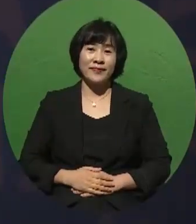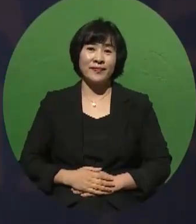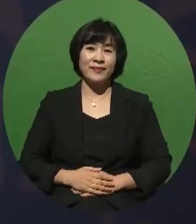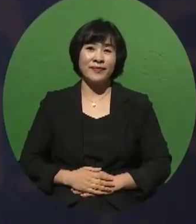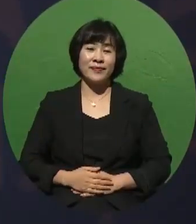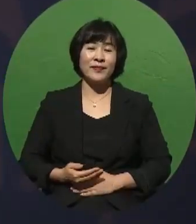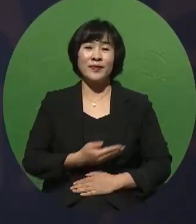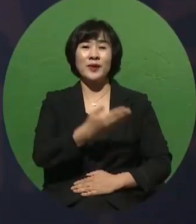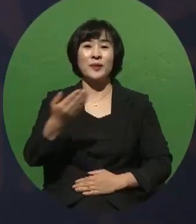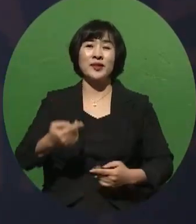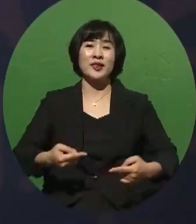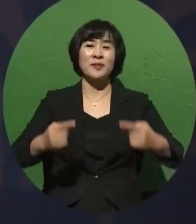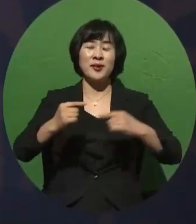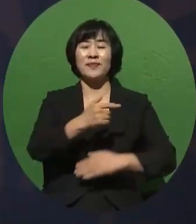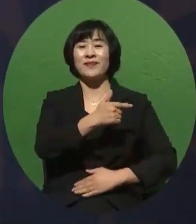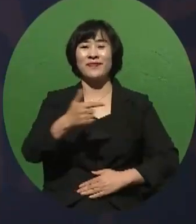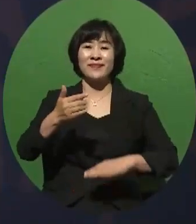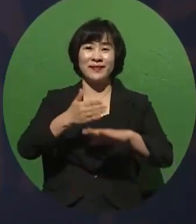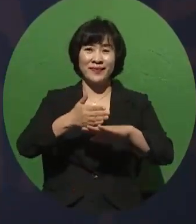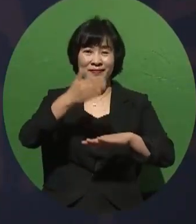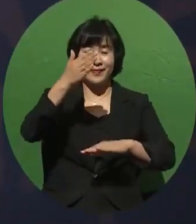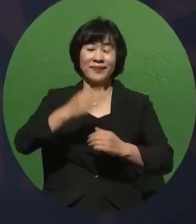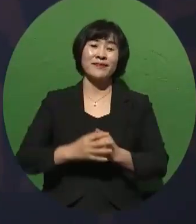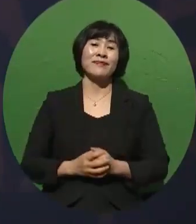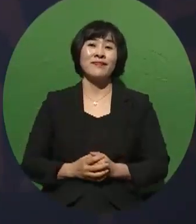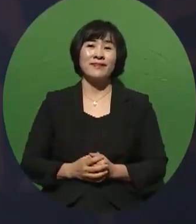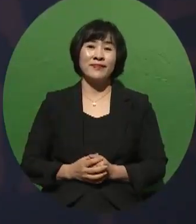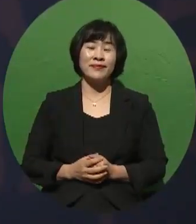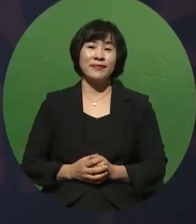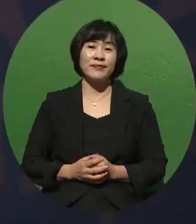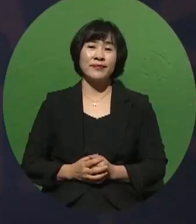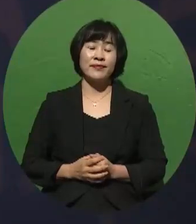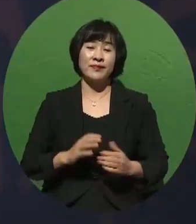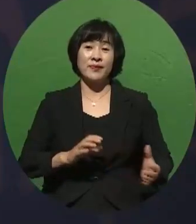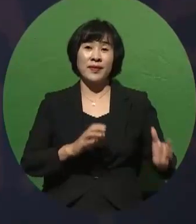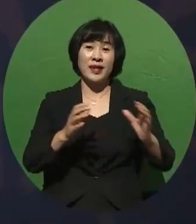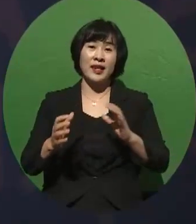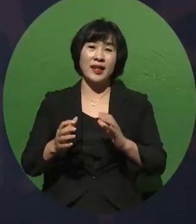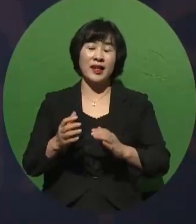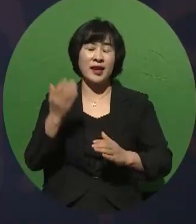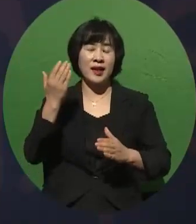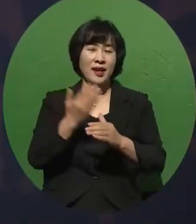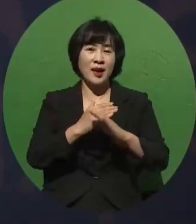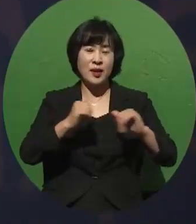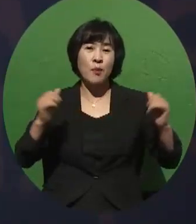City YouTube channel through which you can enjoy the forum together.